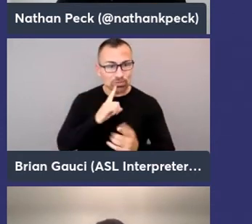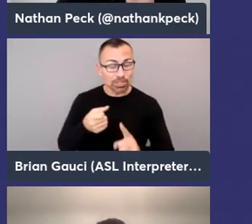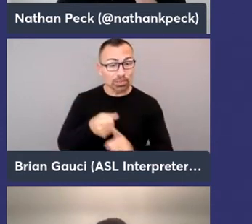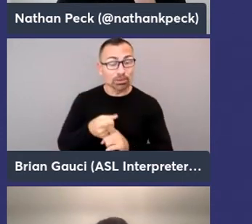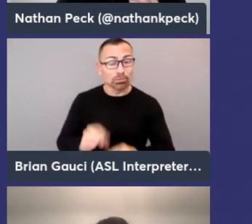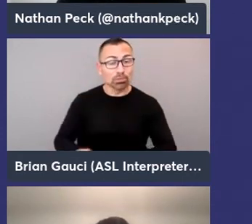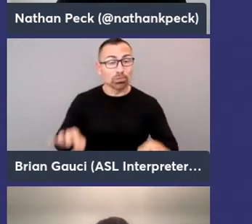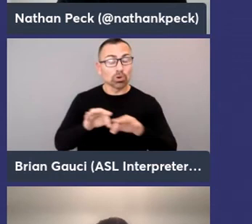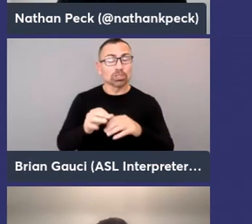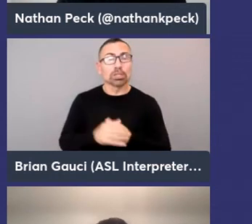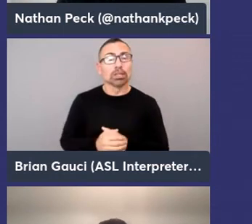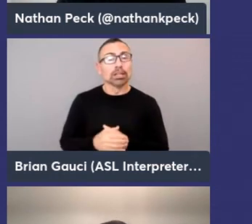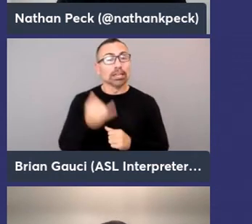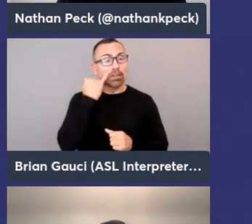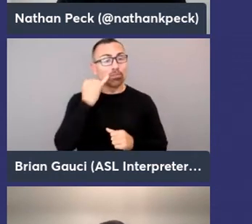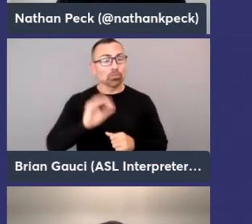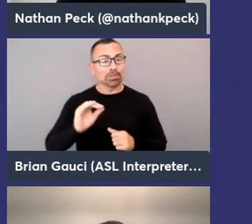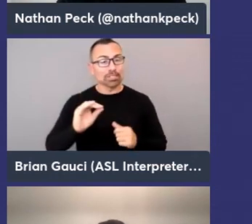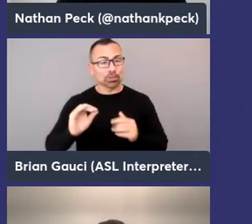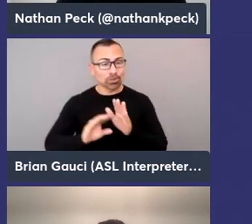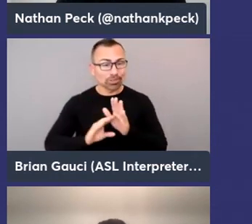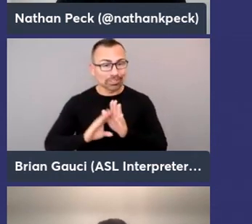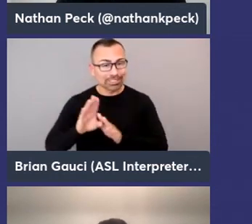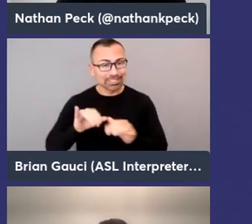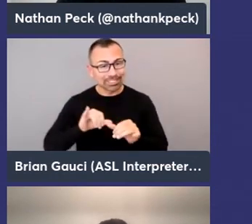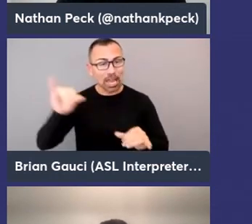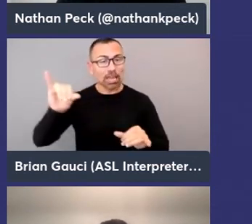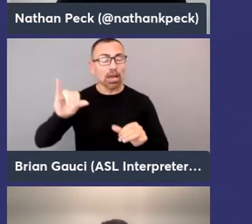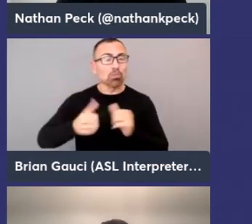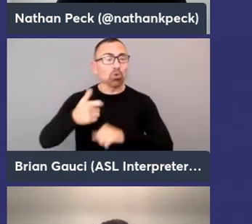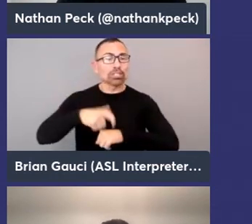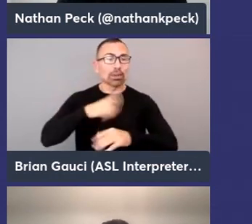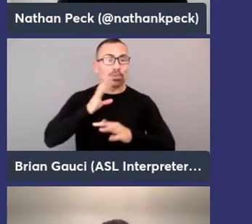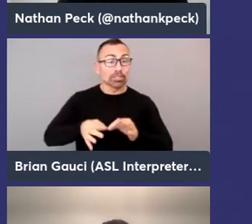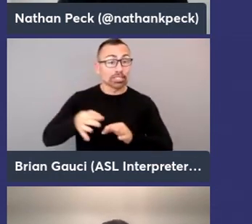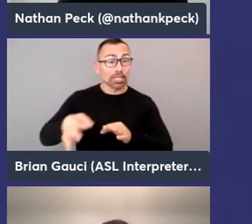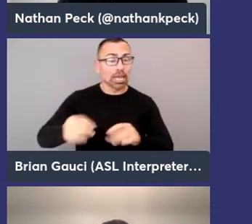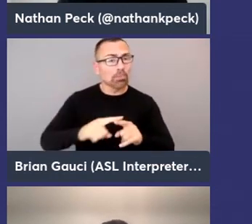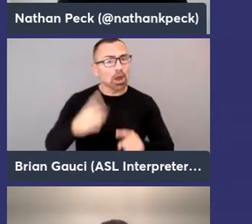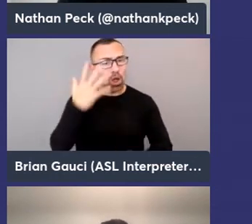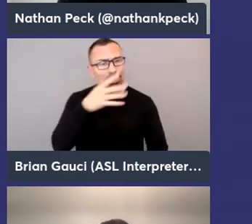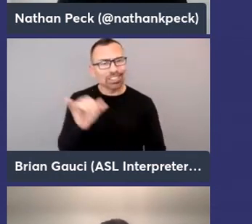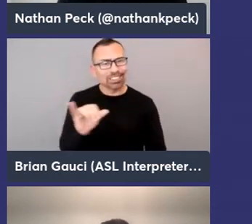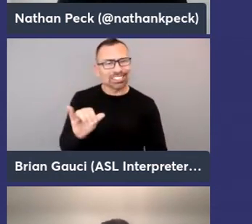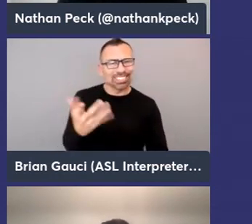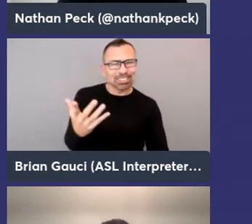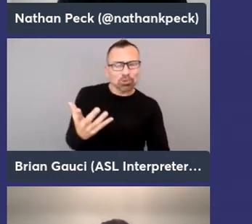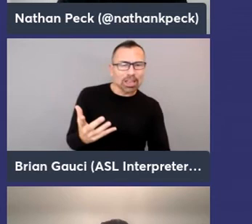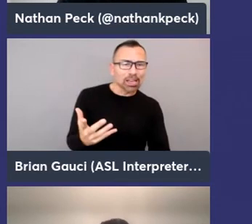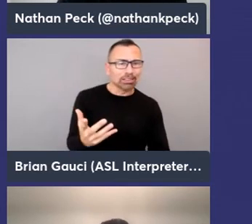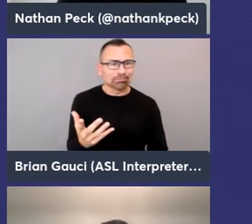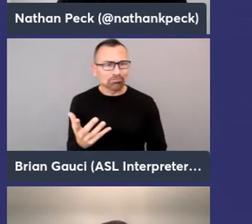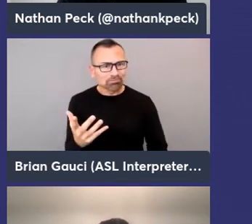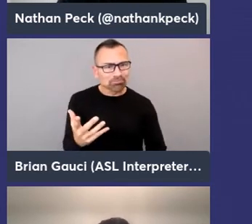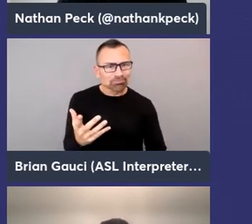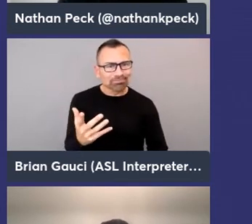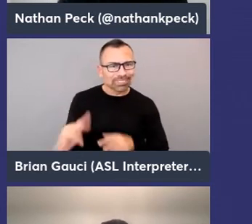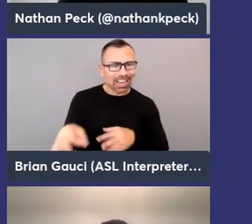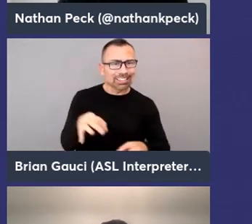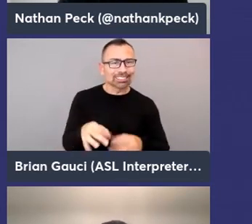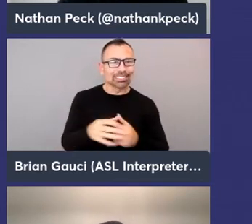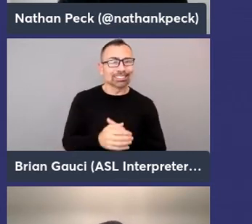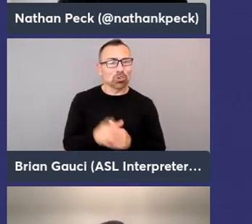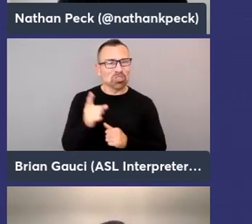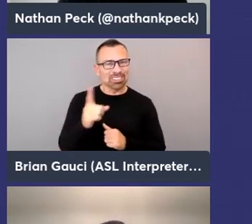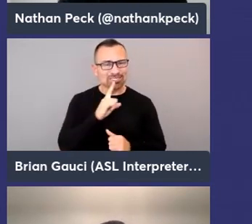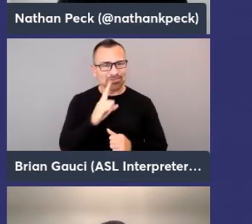up, there's going to be an initial delay where we'll have to set up the model. But it looks like this allows me to have a little bit of the best of both worlds. Like, I don't have to think so much